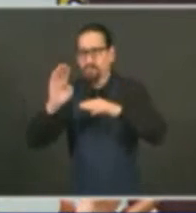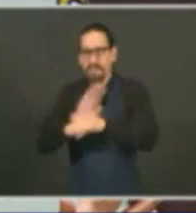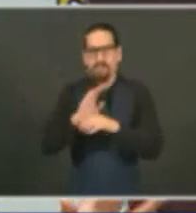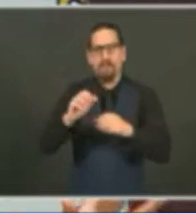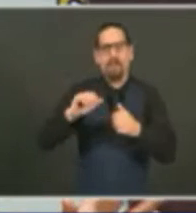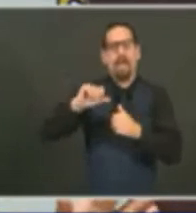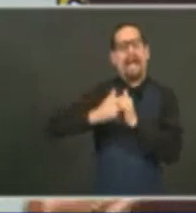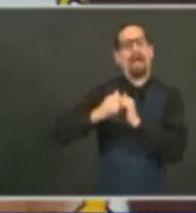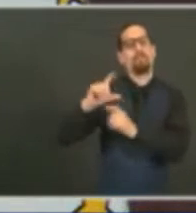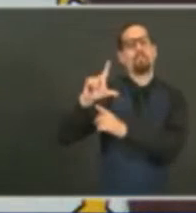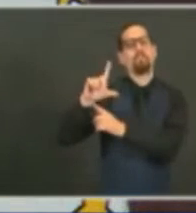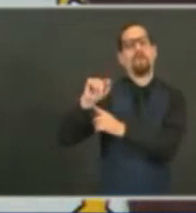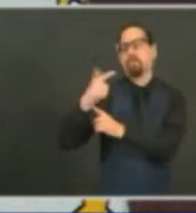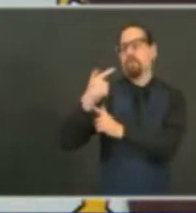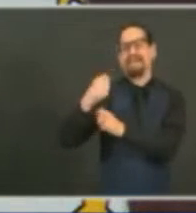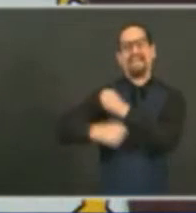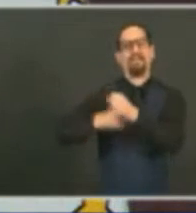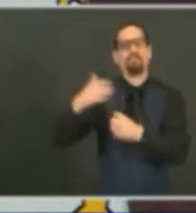19.